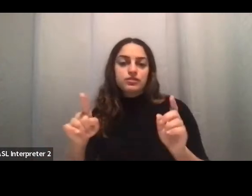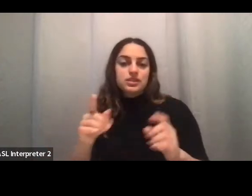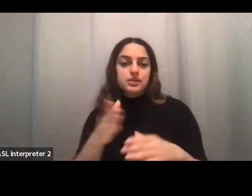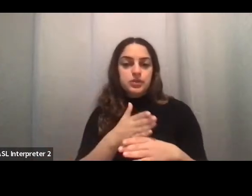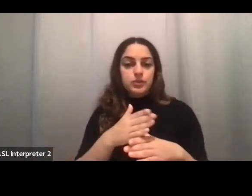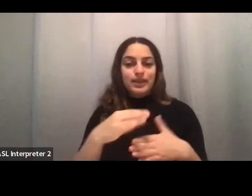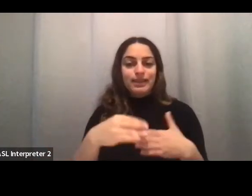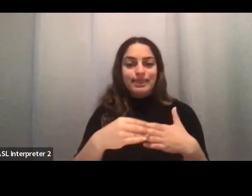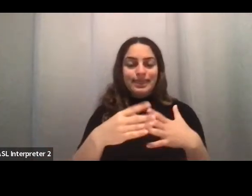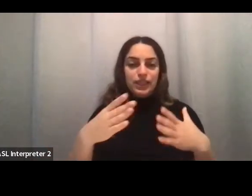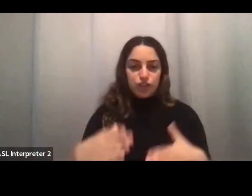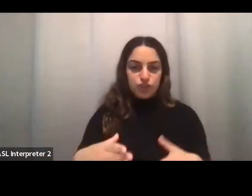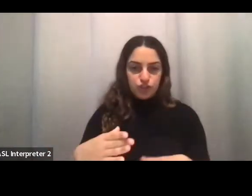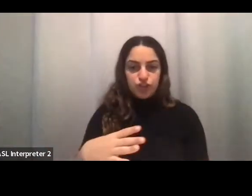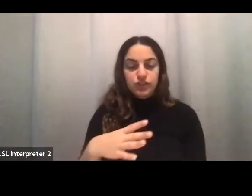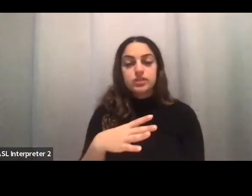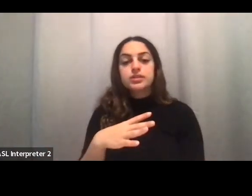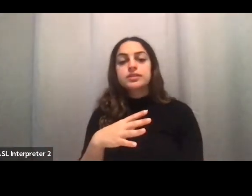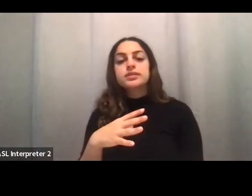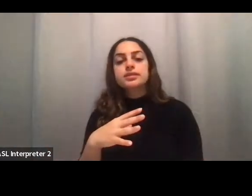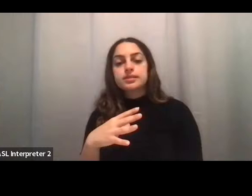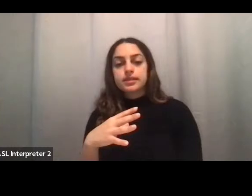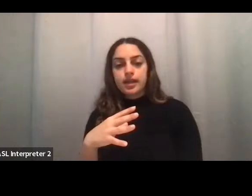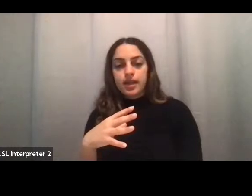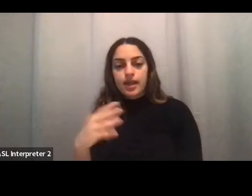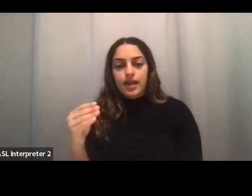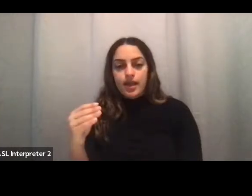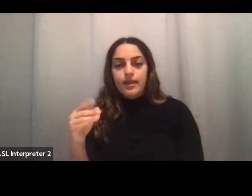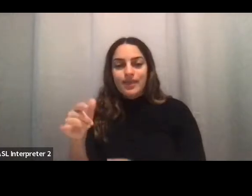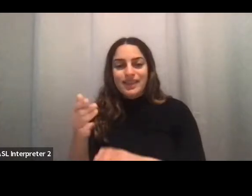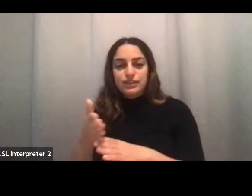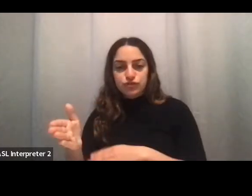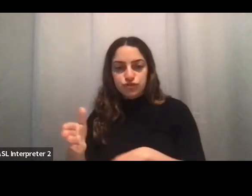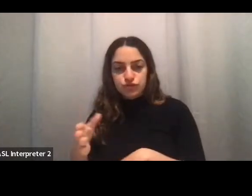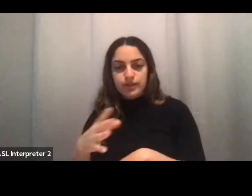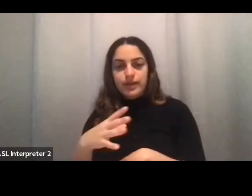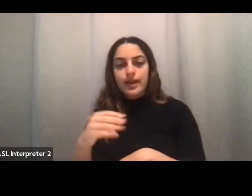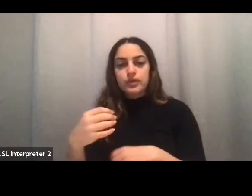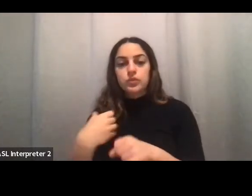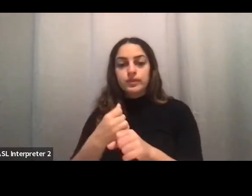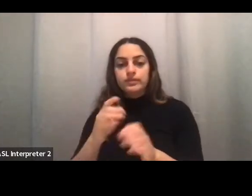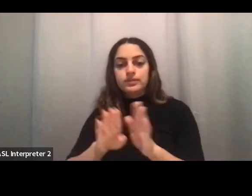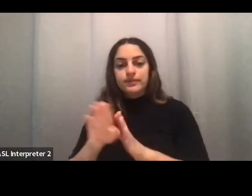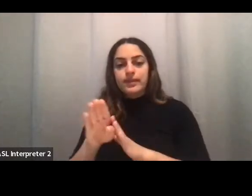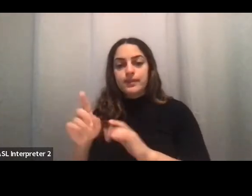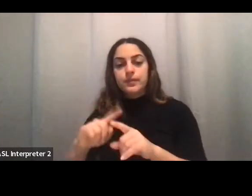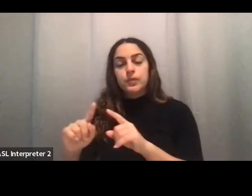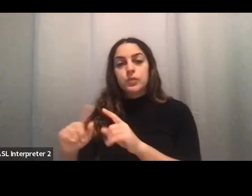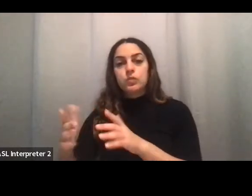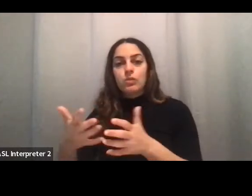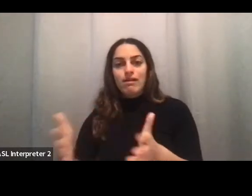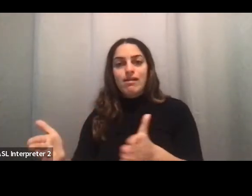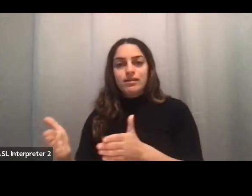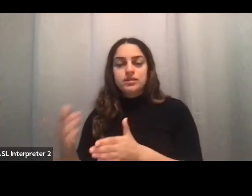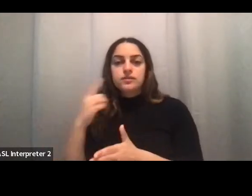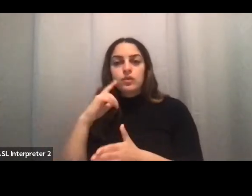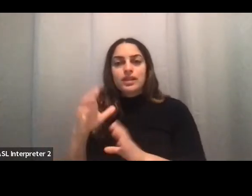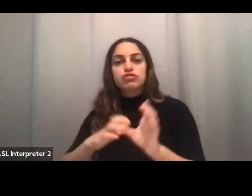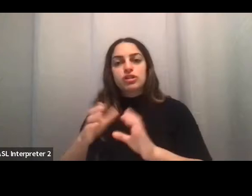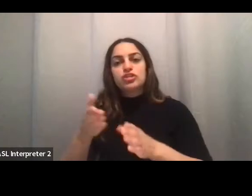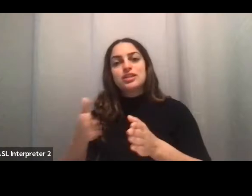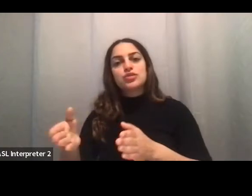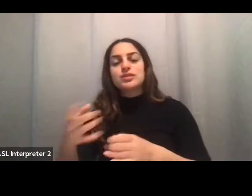the industry and to develop tailor-made complaints mechanisms for the construction industry that do not leave